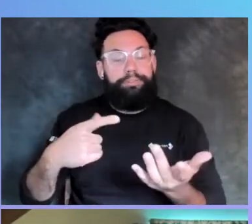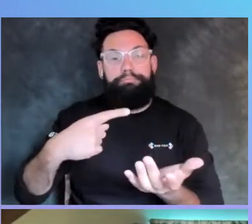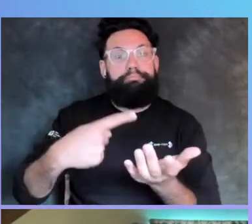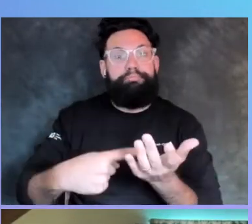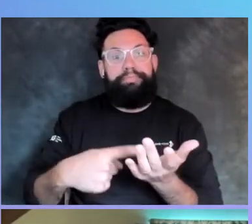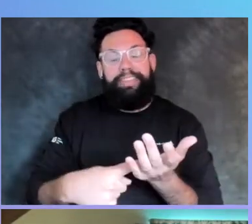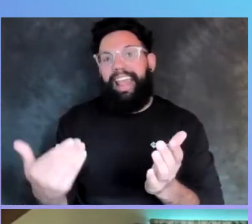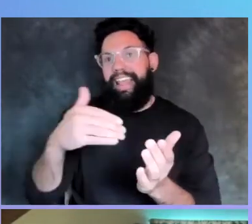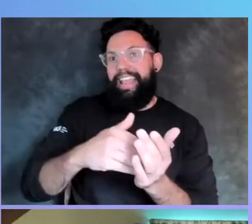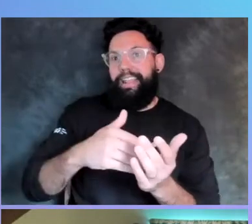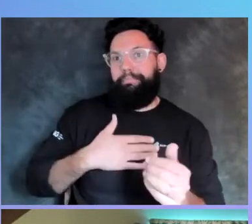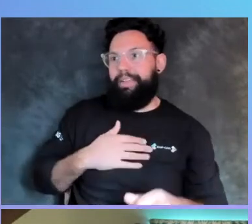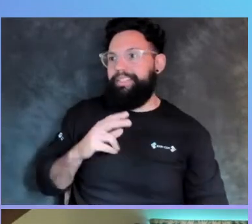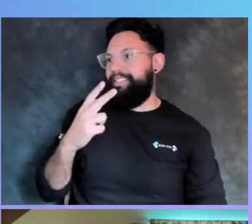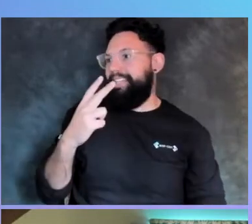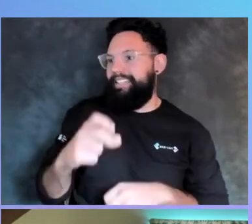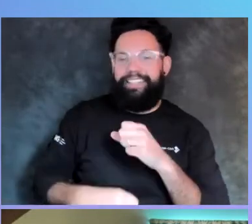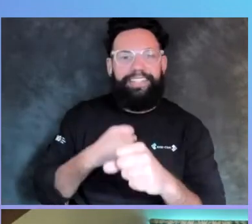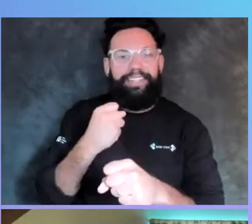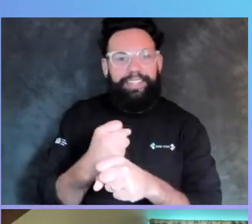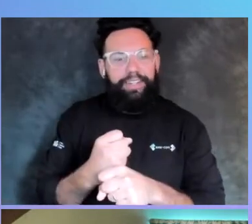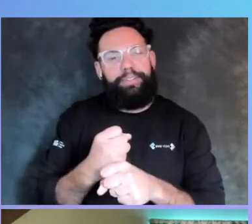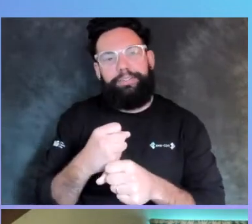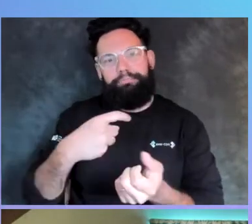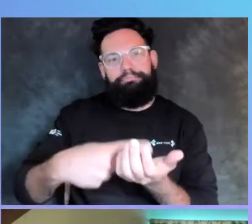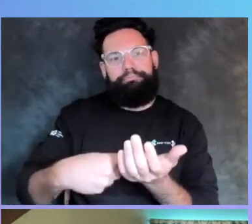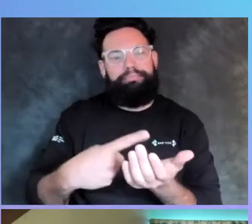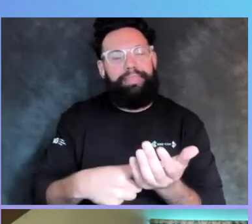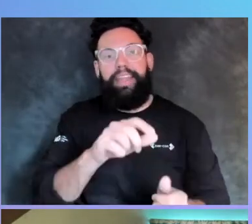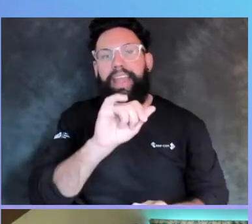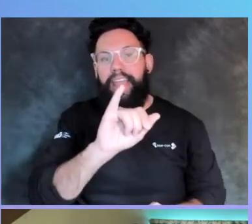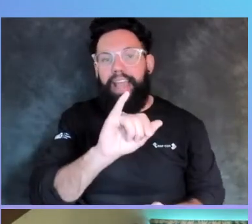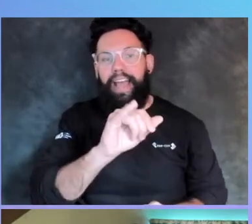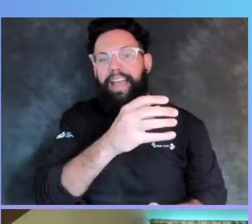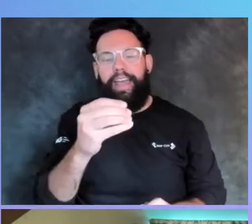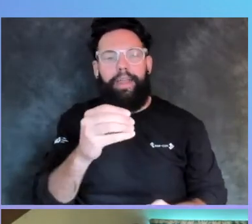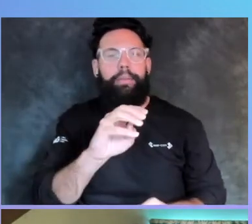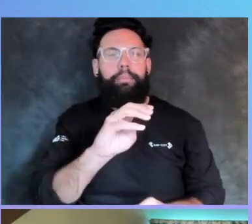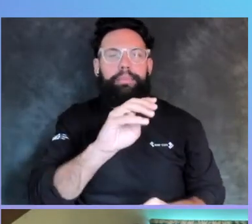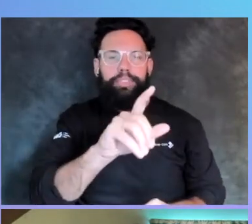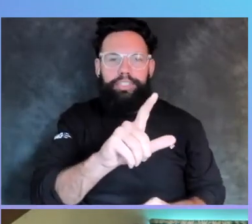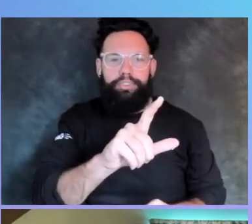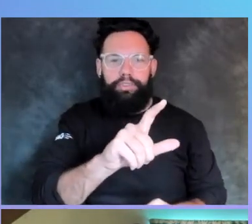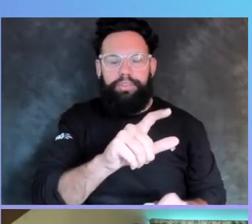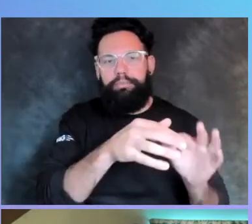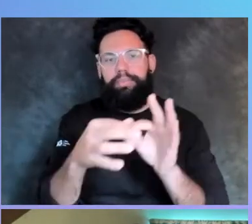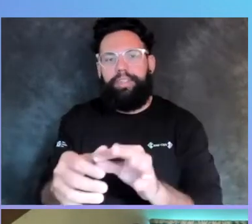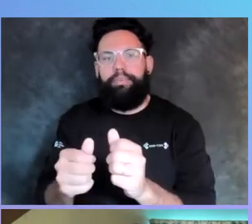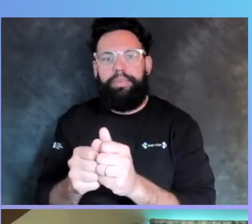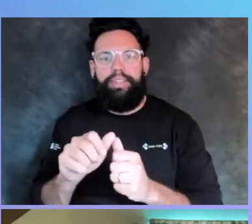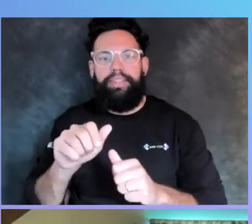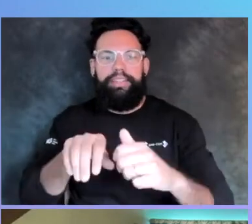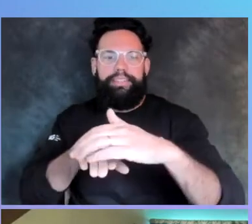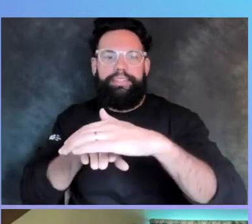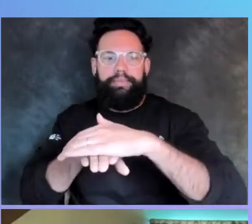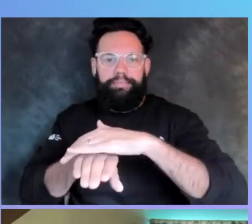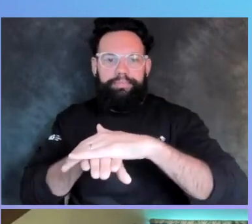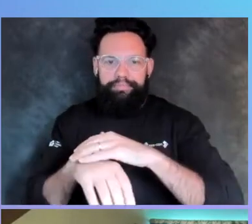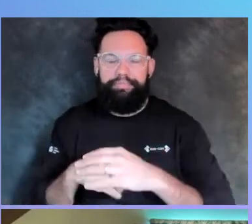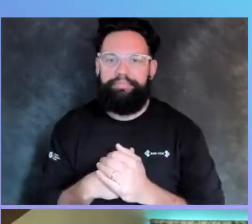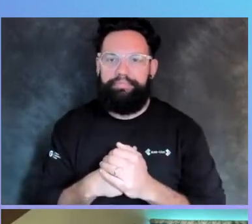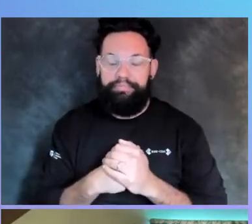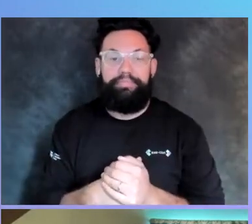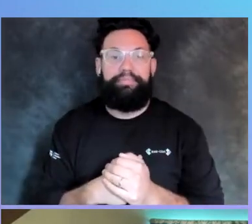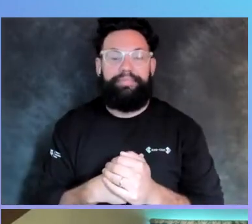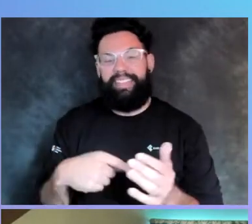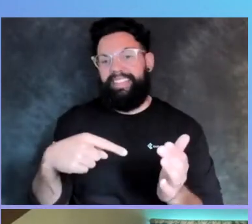about AI and machine learning in the field of accessibility. Last year, we introduced you all to our AI Systems for Accessibility, and this year we have